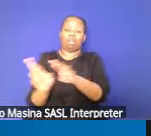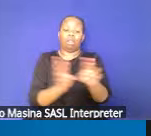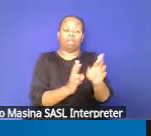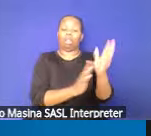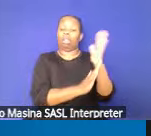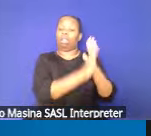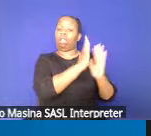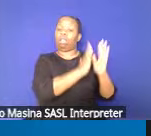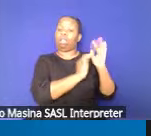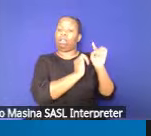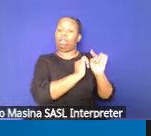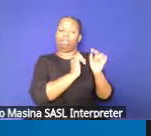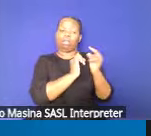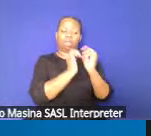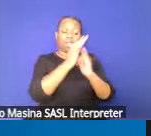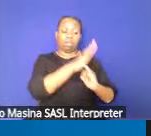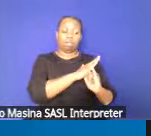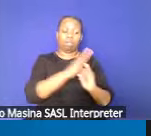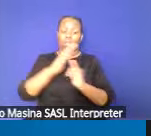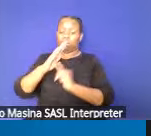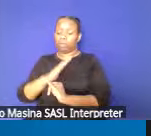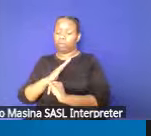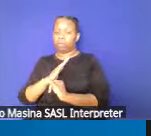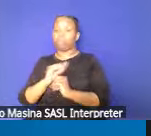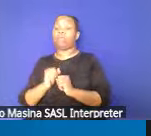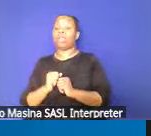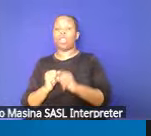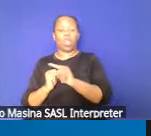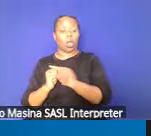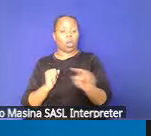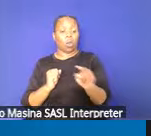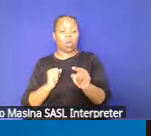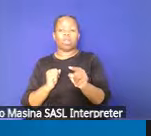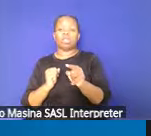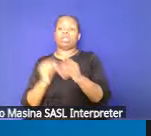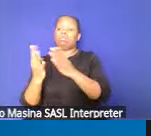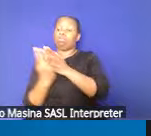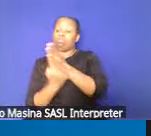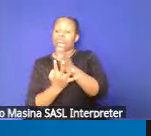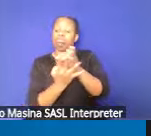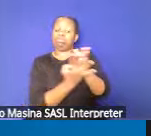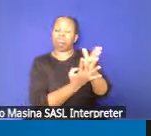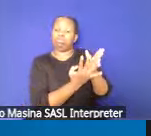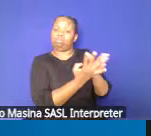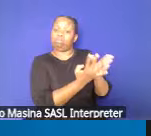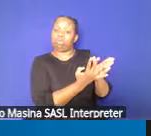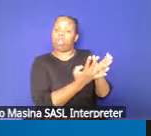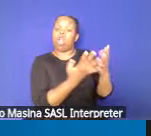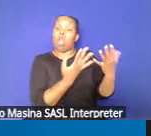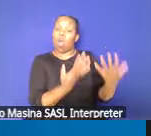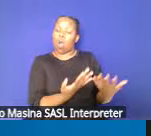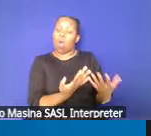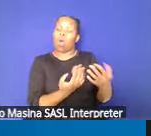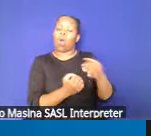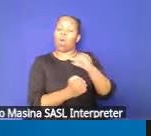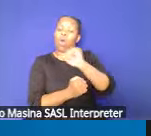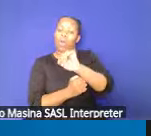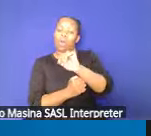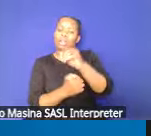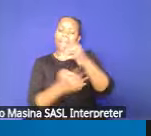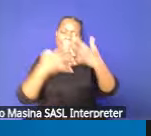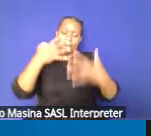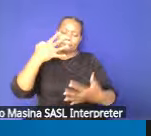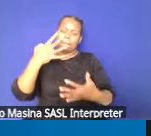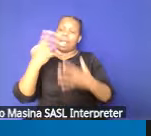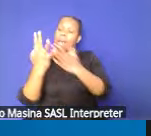disadvantaged individuals. And those categories actually, or let me say, it's quite a number of categories